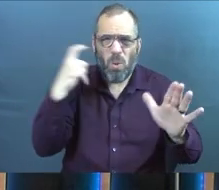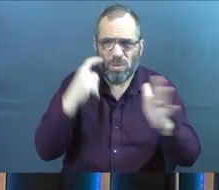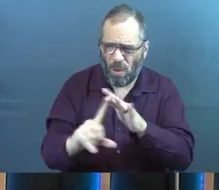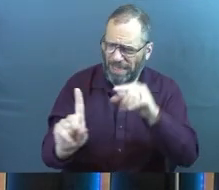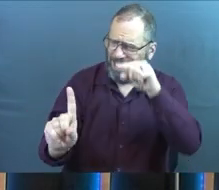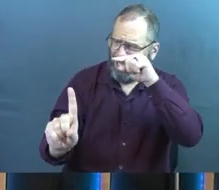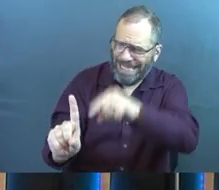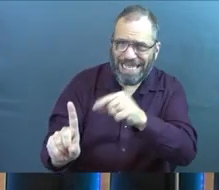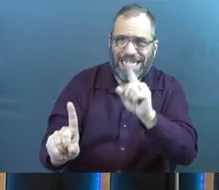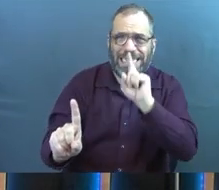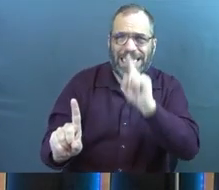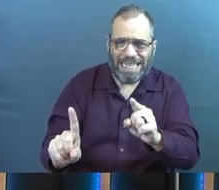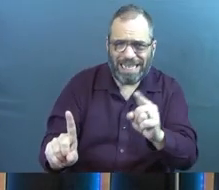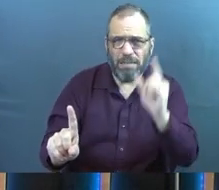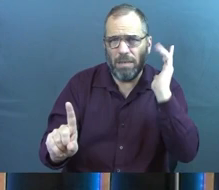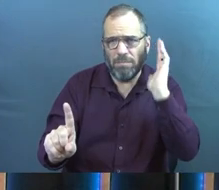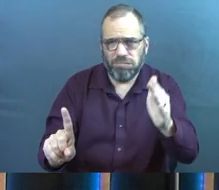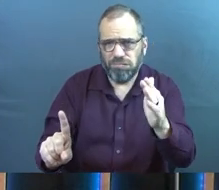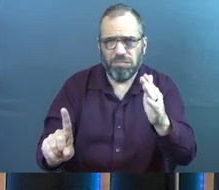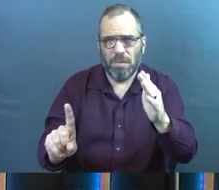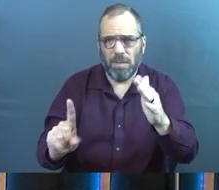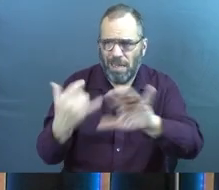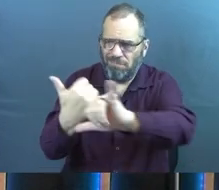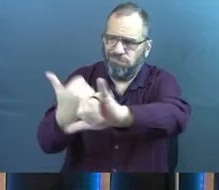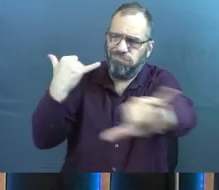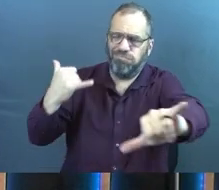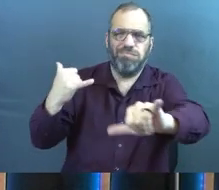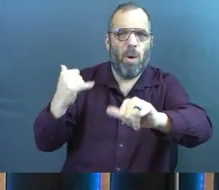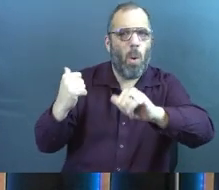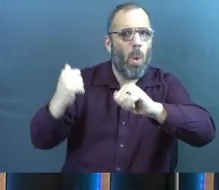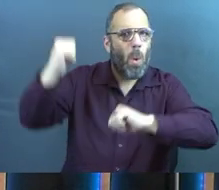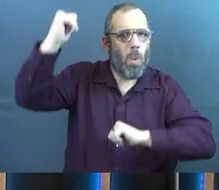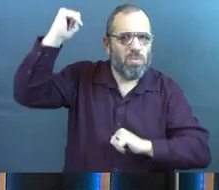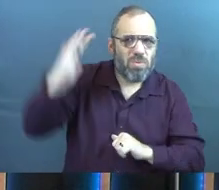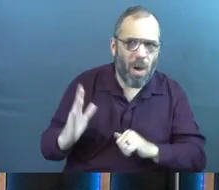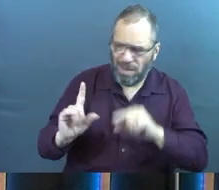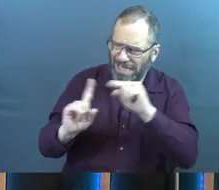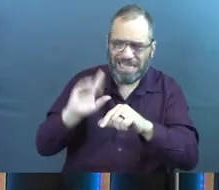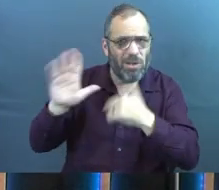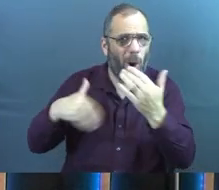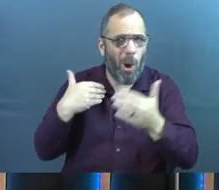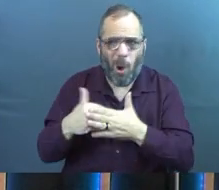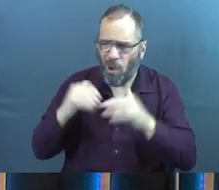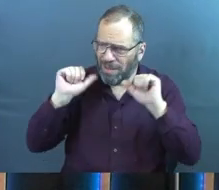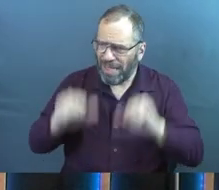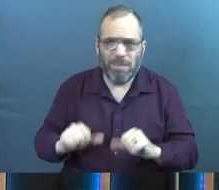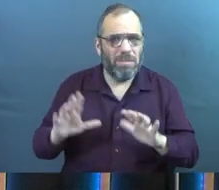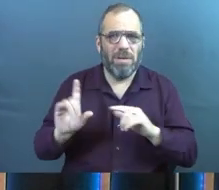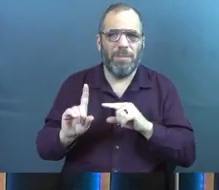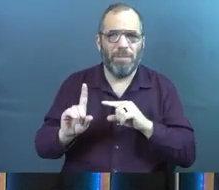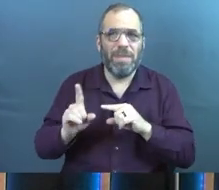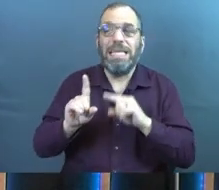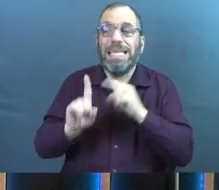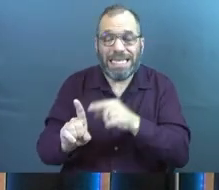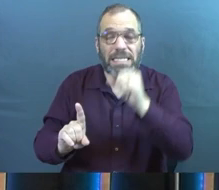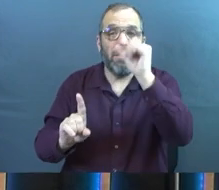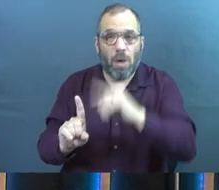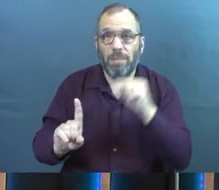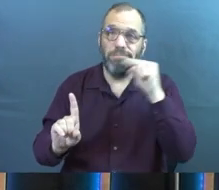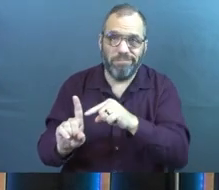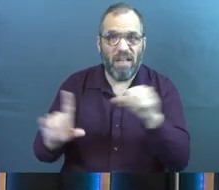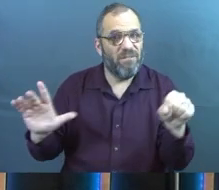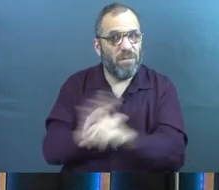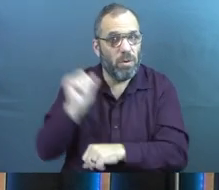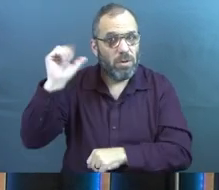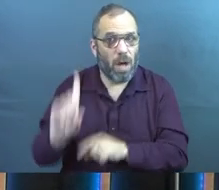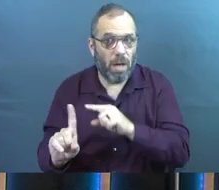recognize that he was and is and always will be in control as the Most High God. He's above it all, capable of it all. He is him,